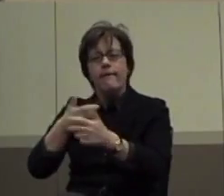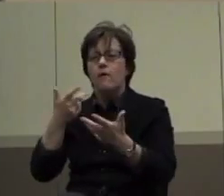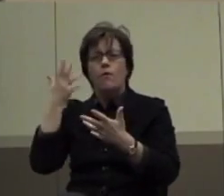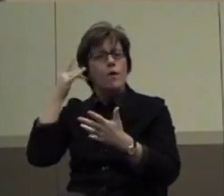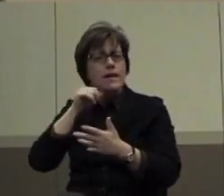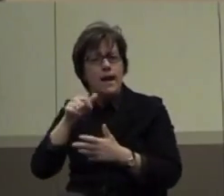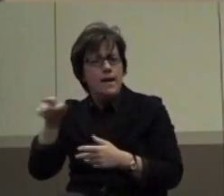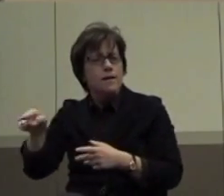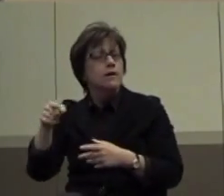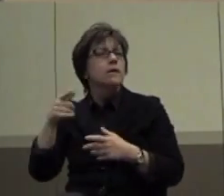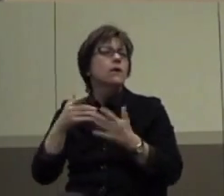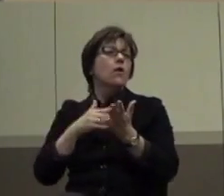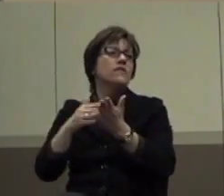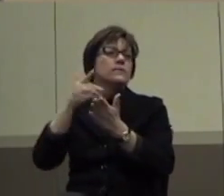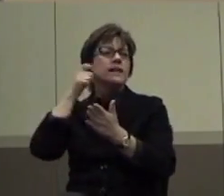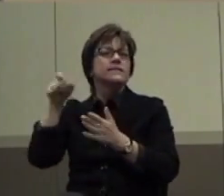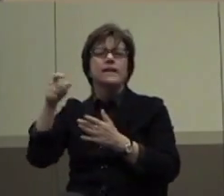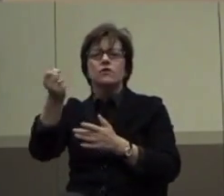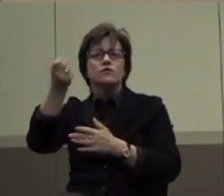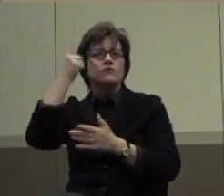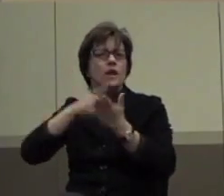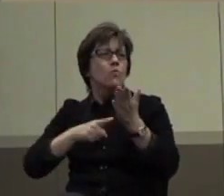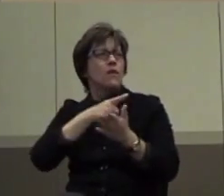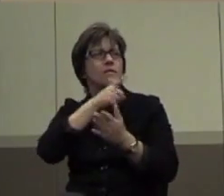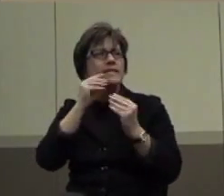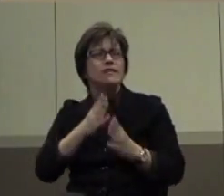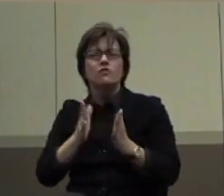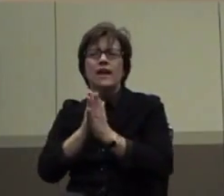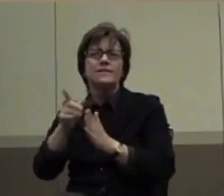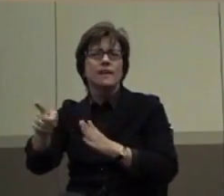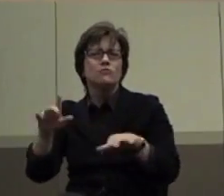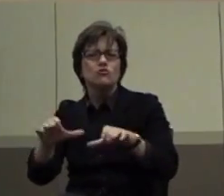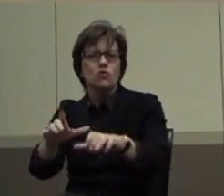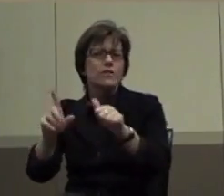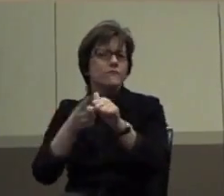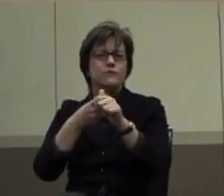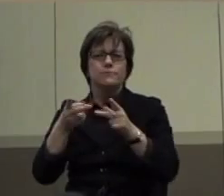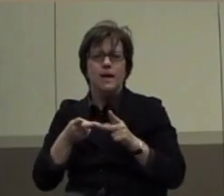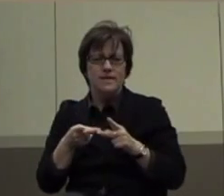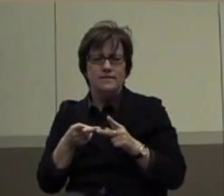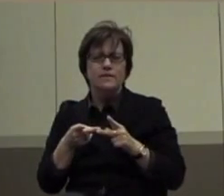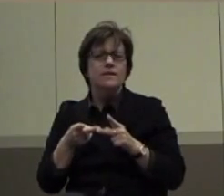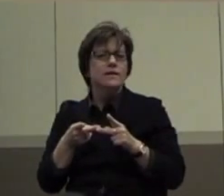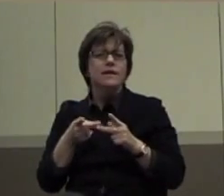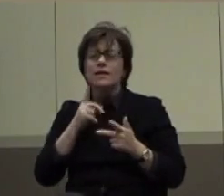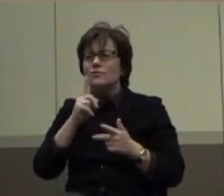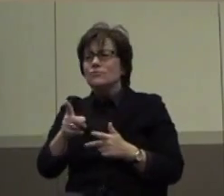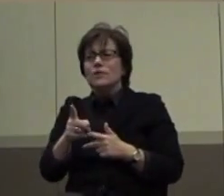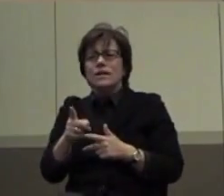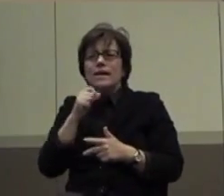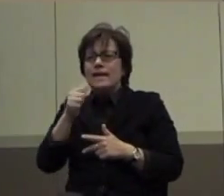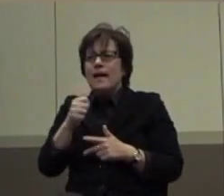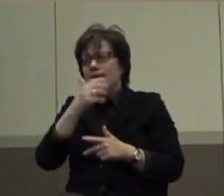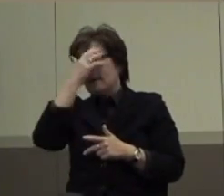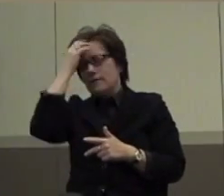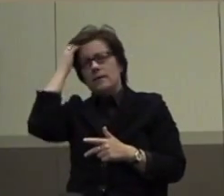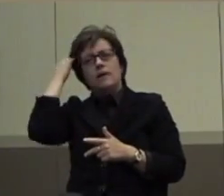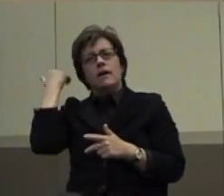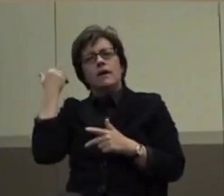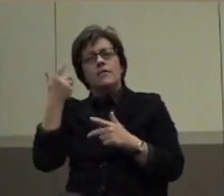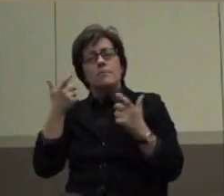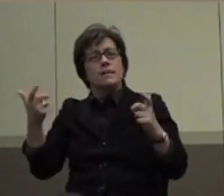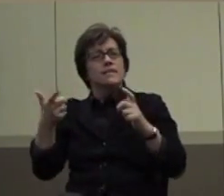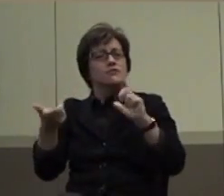because they don't understand what's being asked of them in the first place. And so it's really not necessarily even the biggest change is not the child